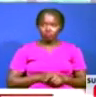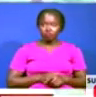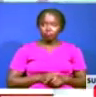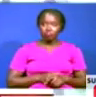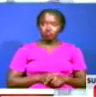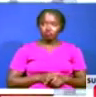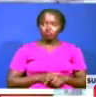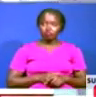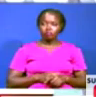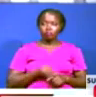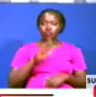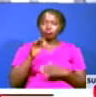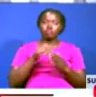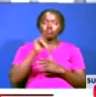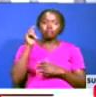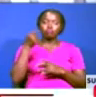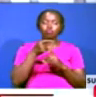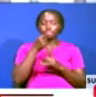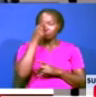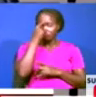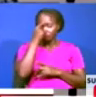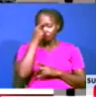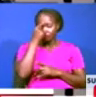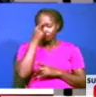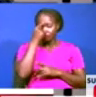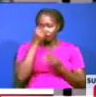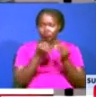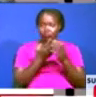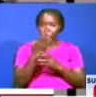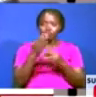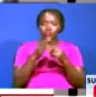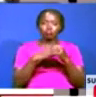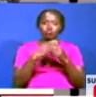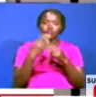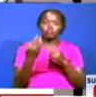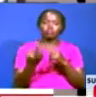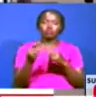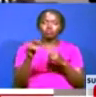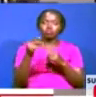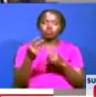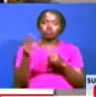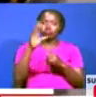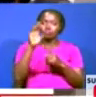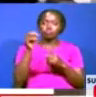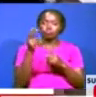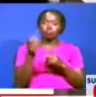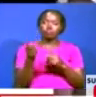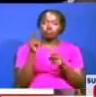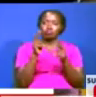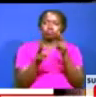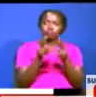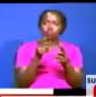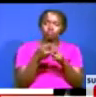Tourist arrivals into Kenya from India recorded a growth of 93.2% in 2022, from